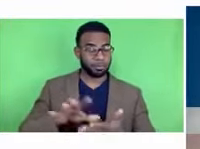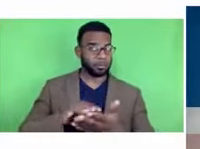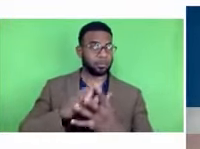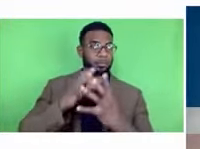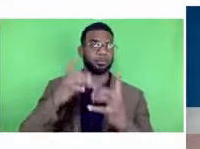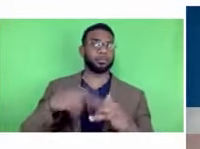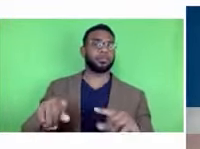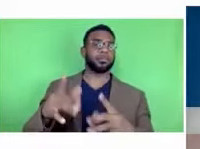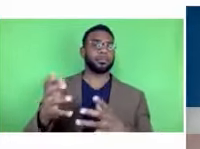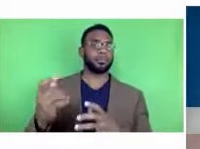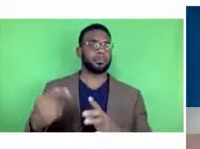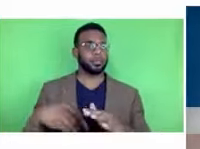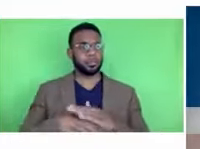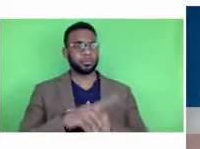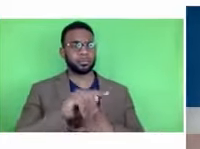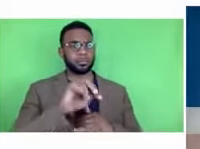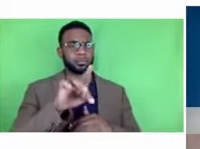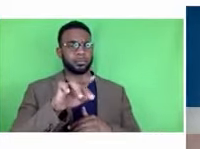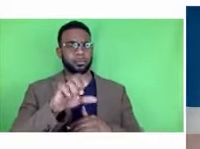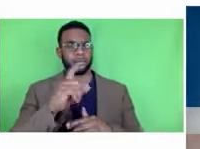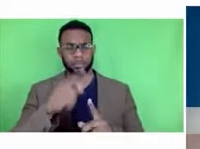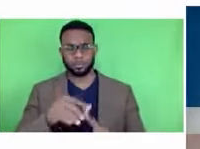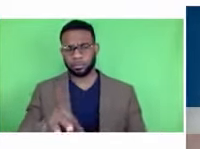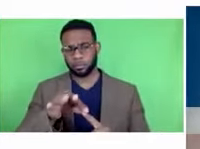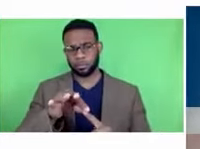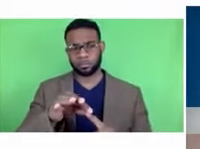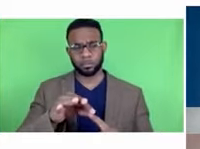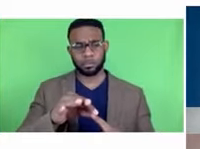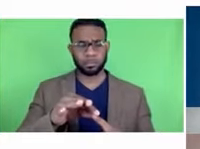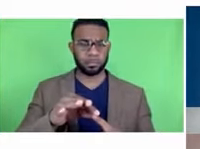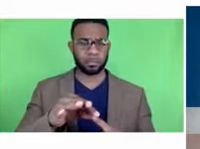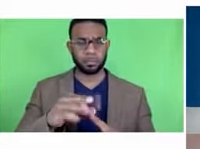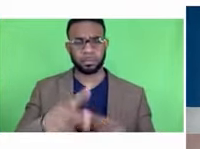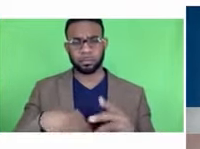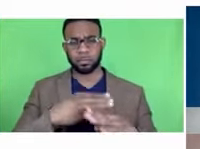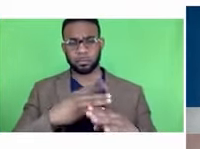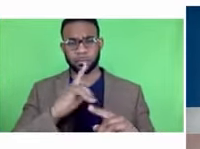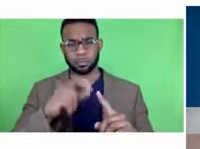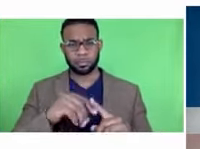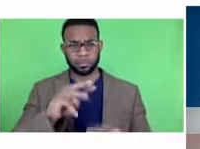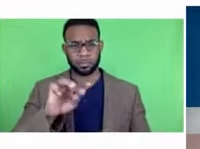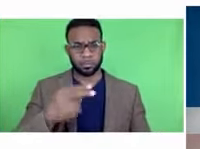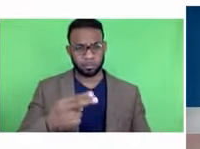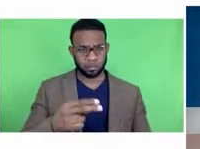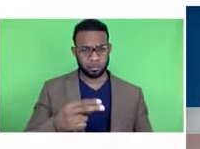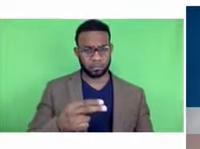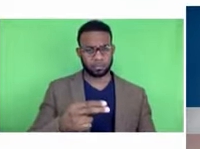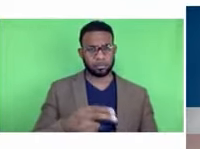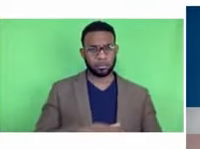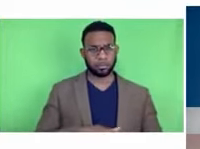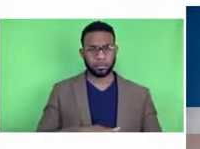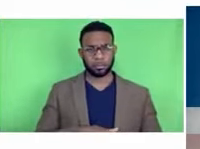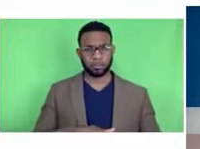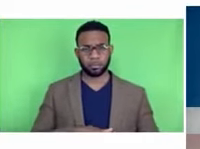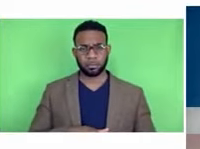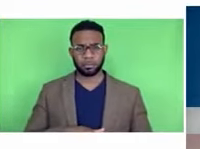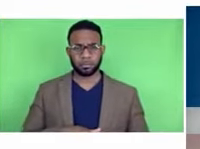And he wanted to go into the trades, one with a particular high barrier when it comes to math. And his